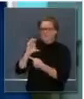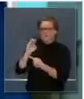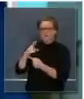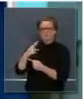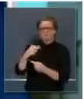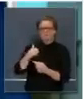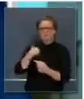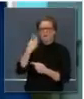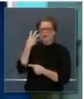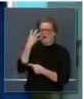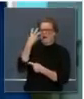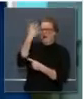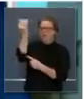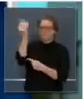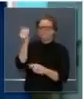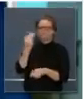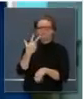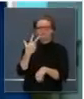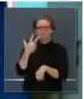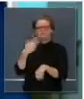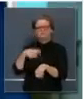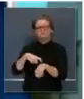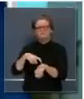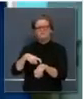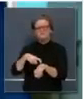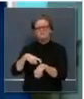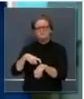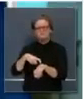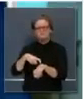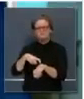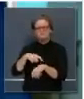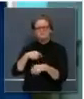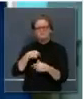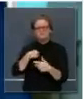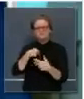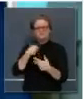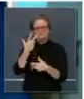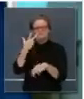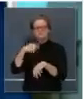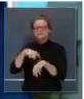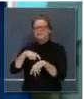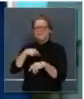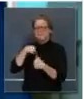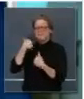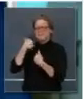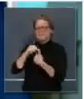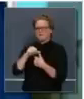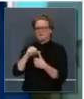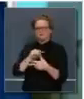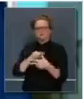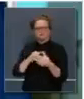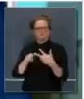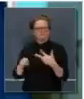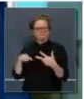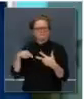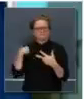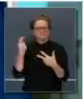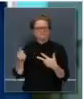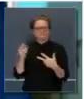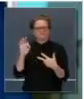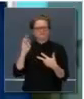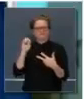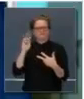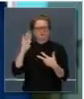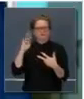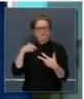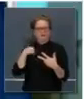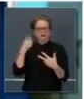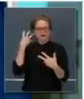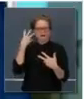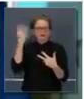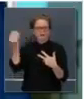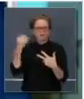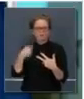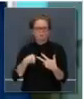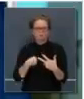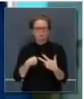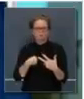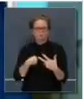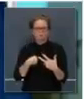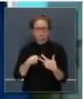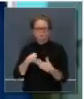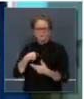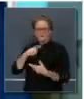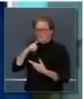remember all of those dinners very, very vividly since February. Just 3 times. Twice with my wife, by